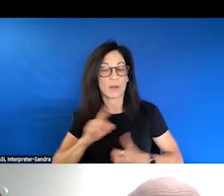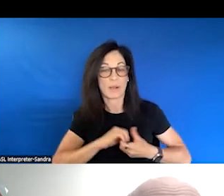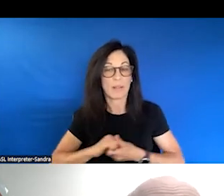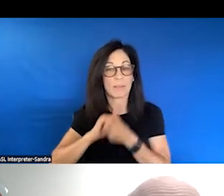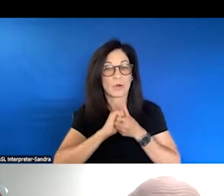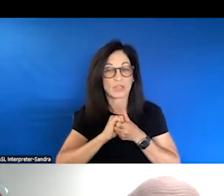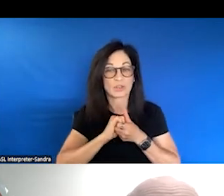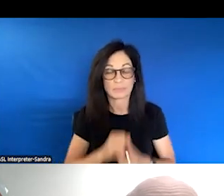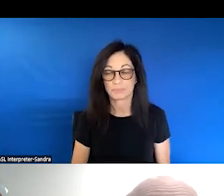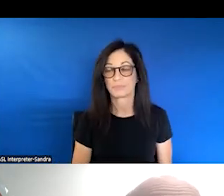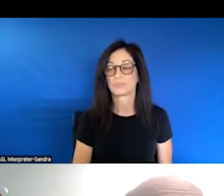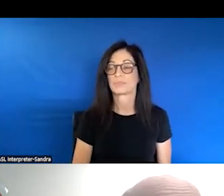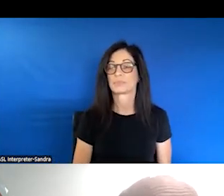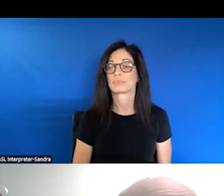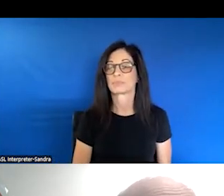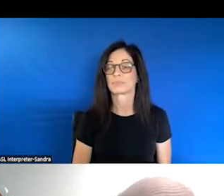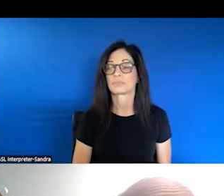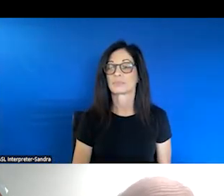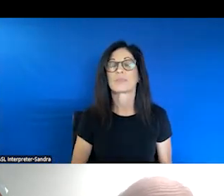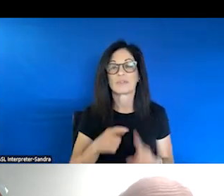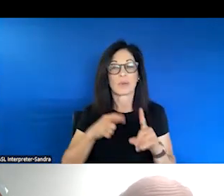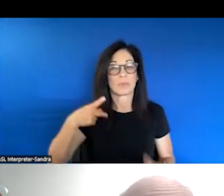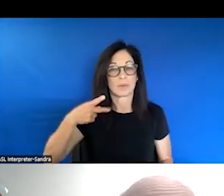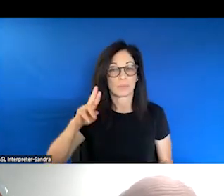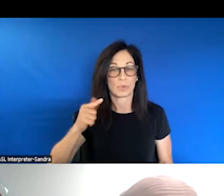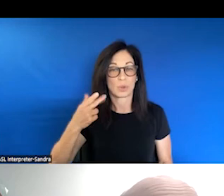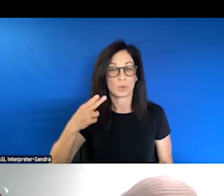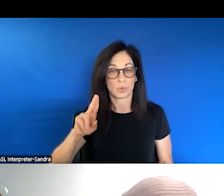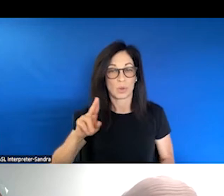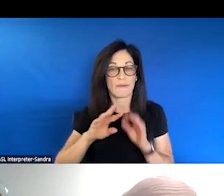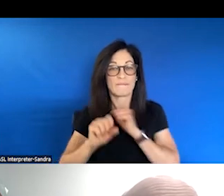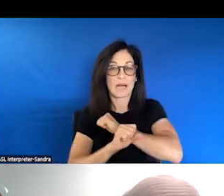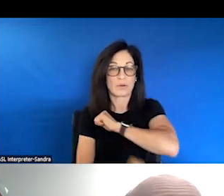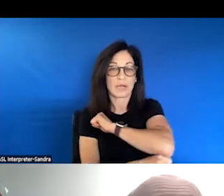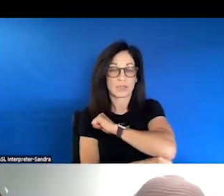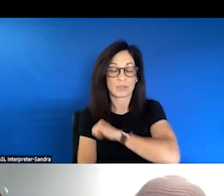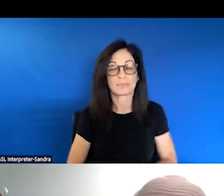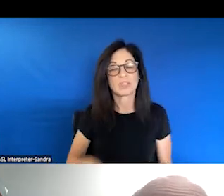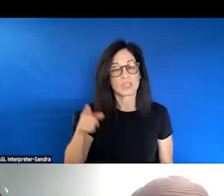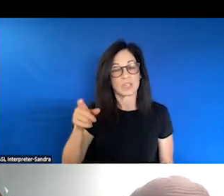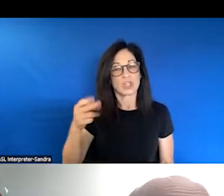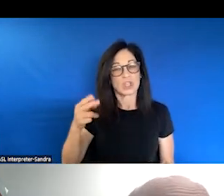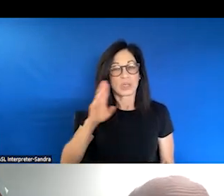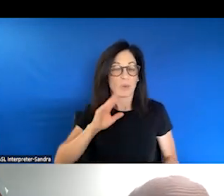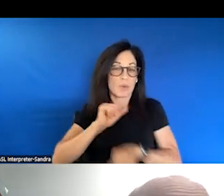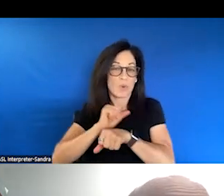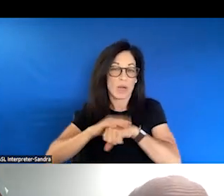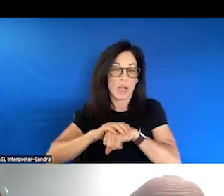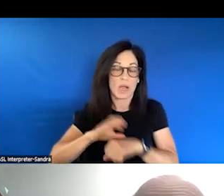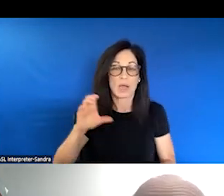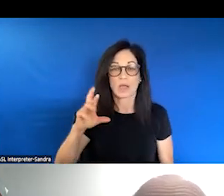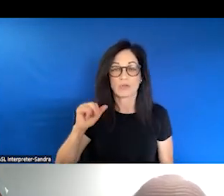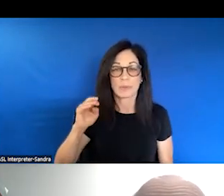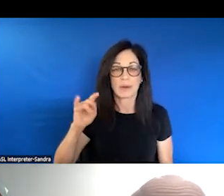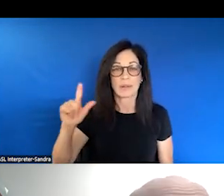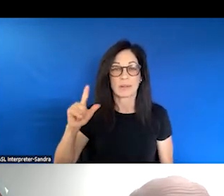collaboration with the Pew Foundation. And she'll be working on criminal justice initiatives as